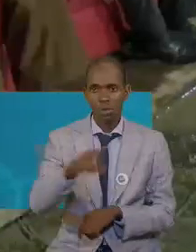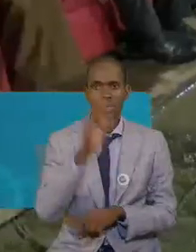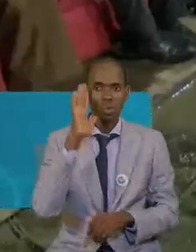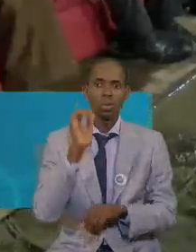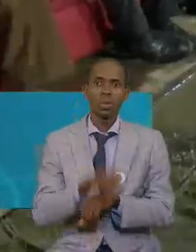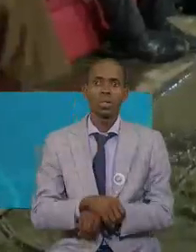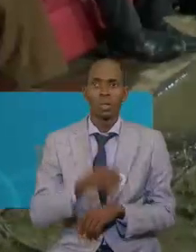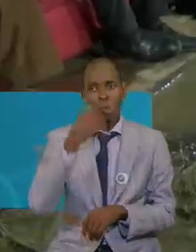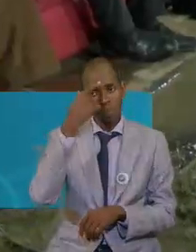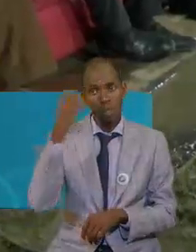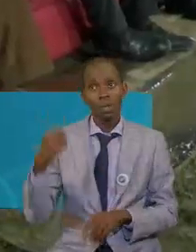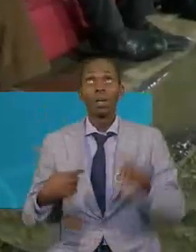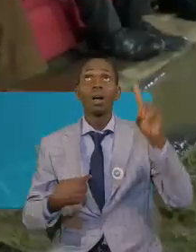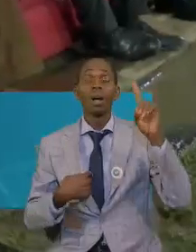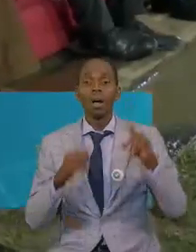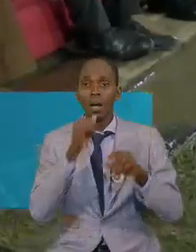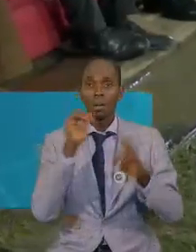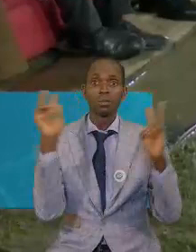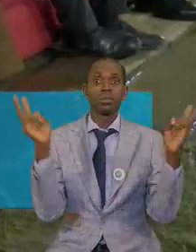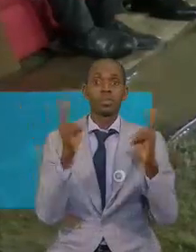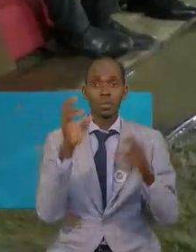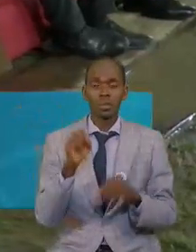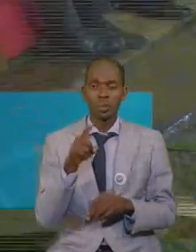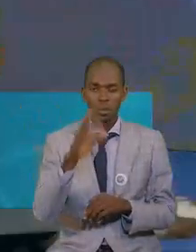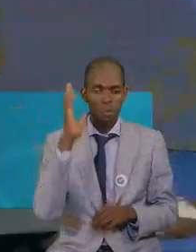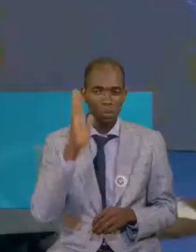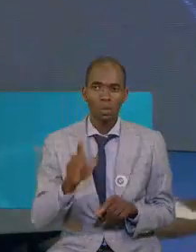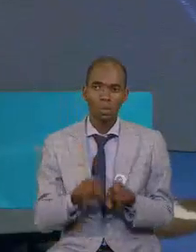Because I am triumphant, you'll be triumphant.